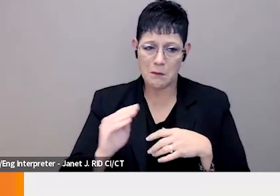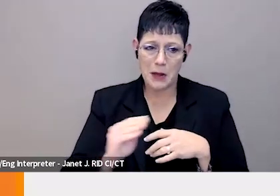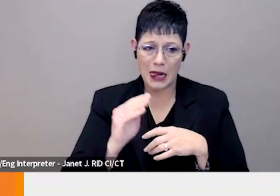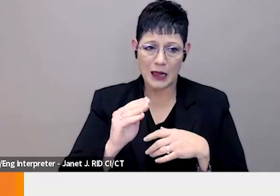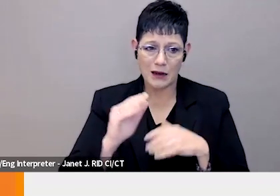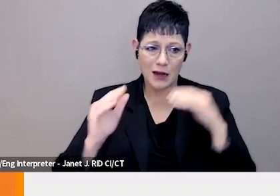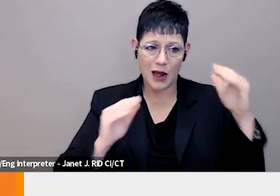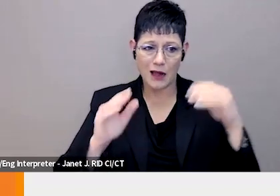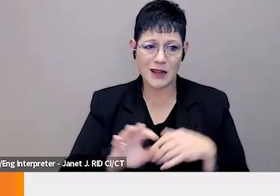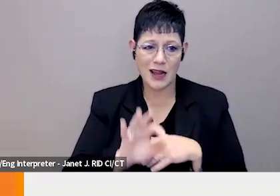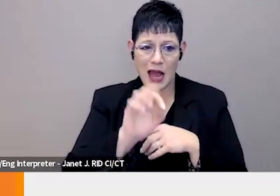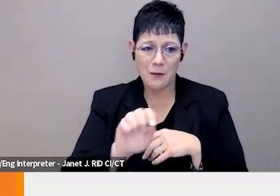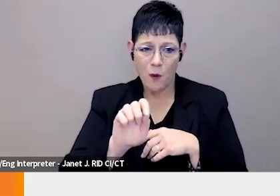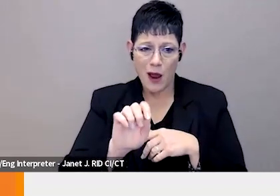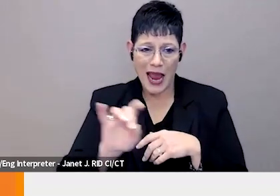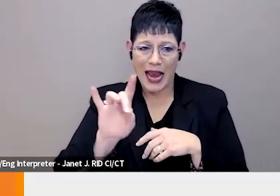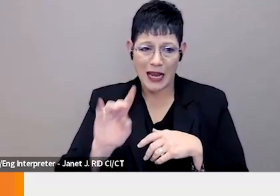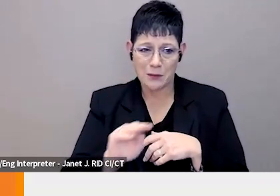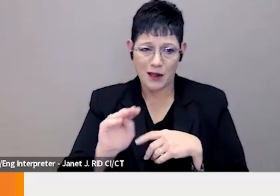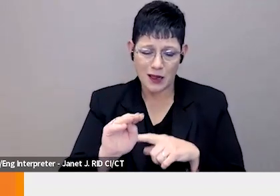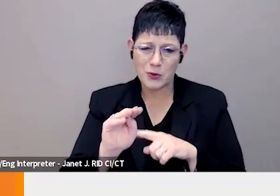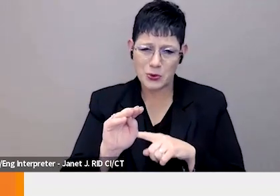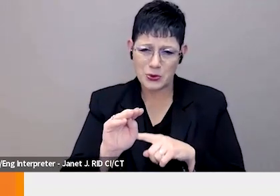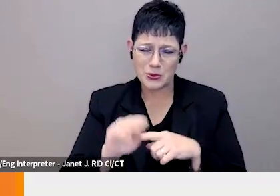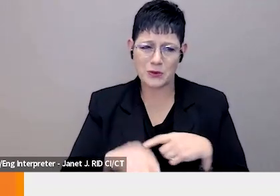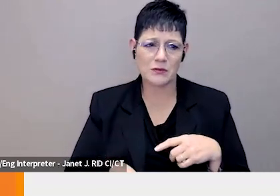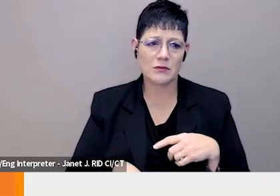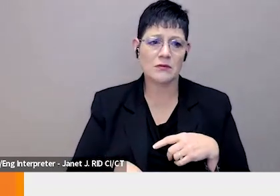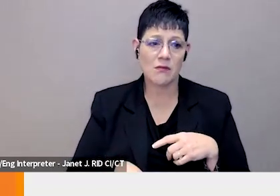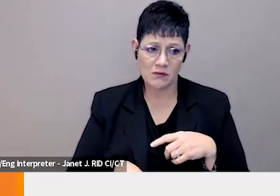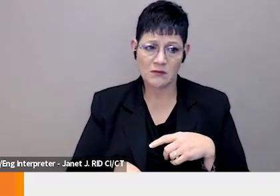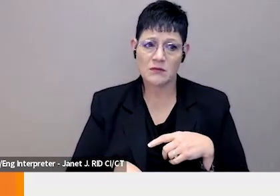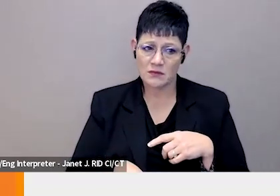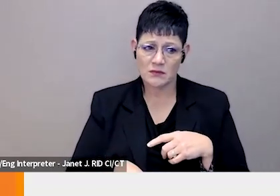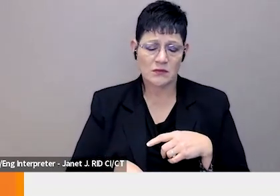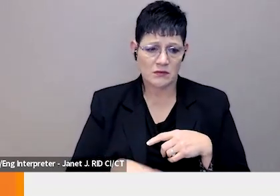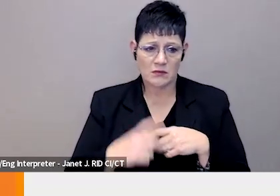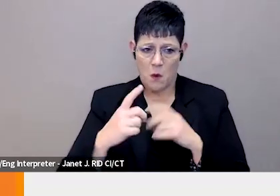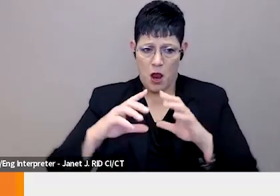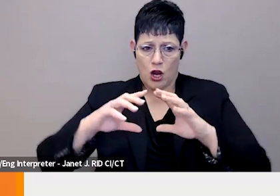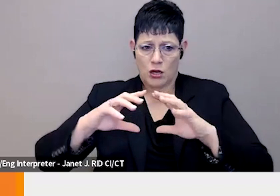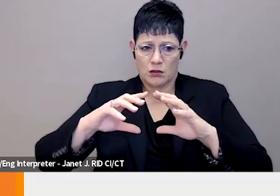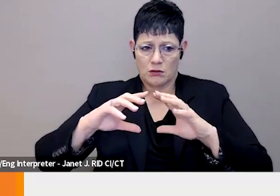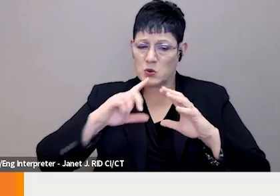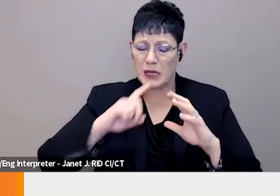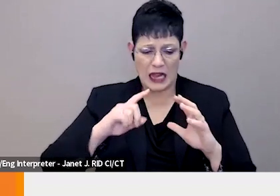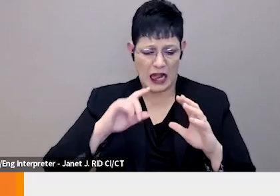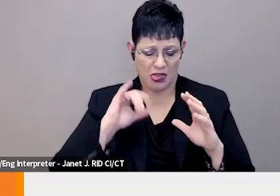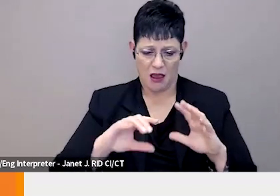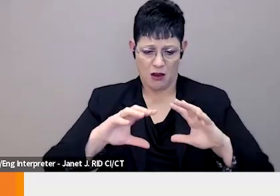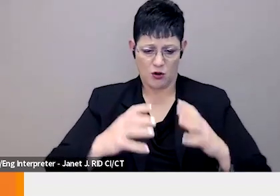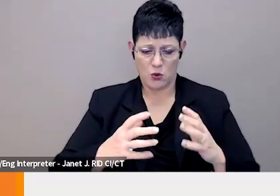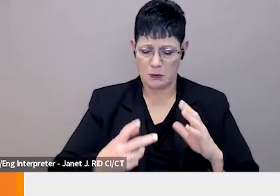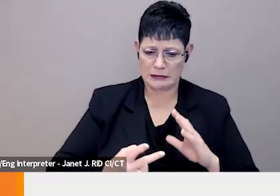with disabilities. And the size of the workforce has, nearly doubled in the last 10 years